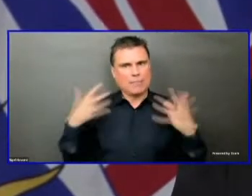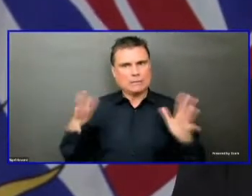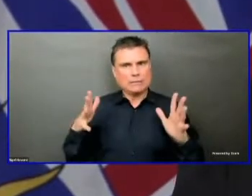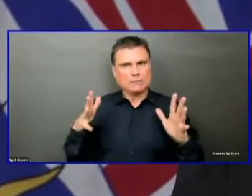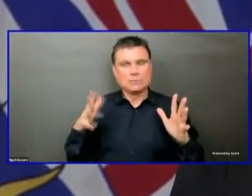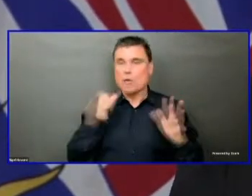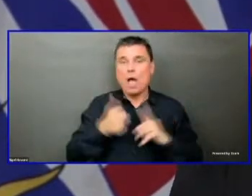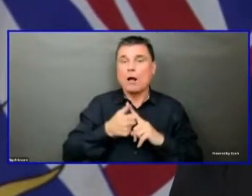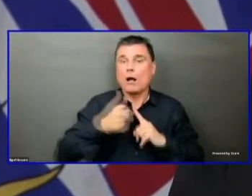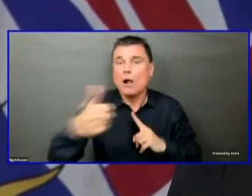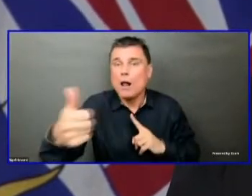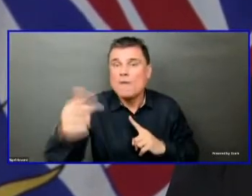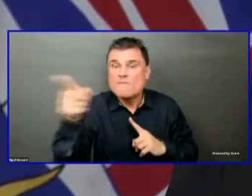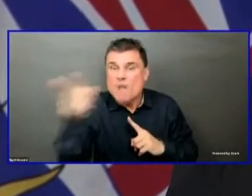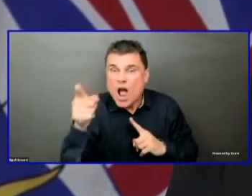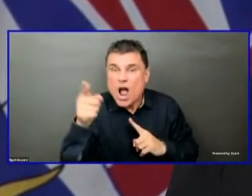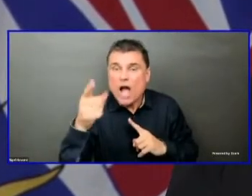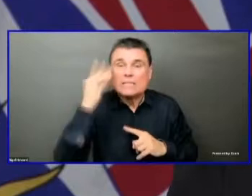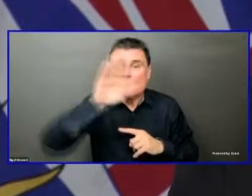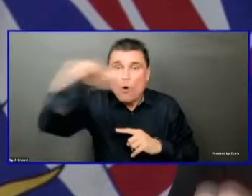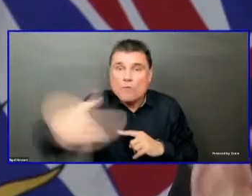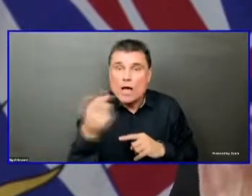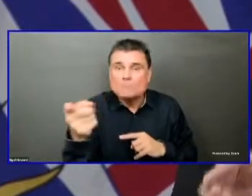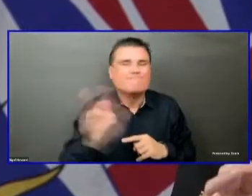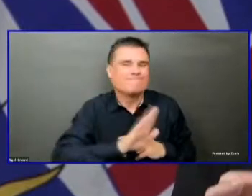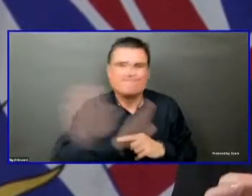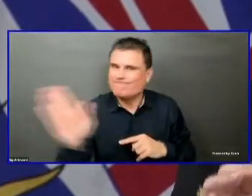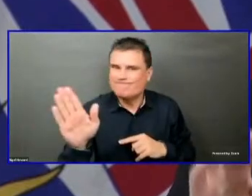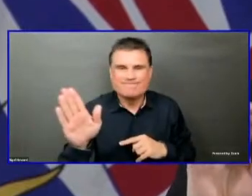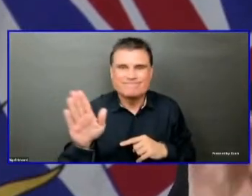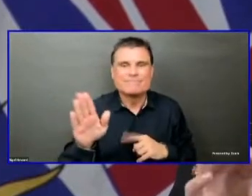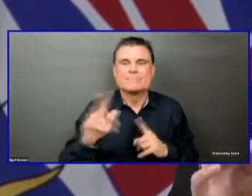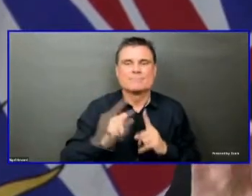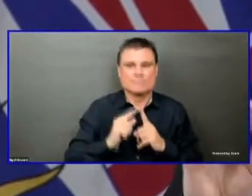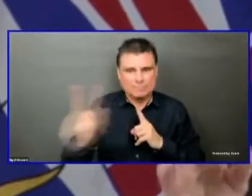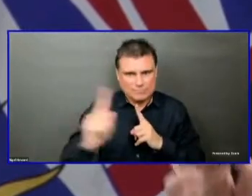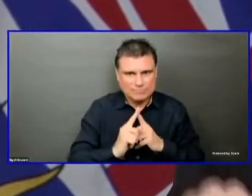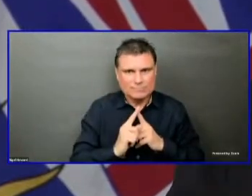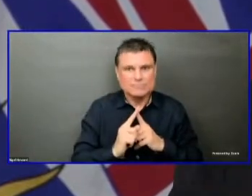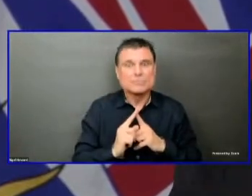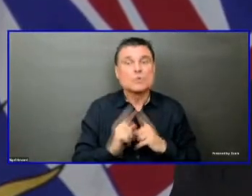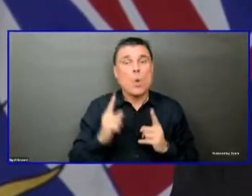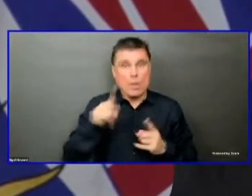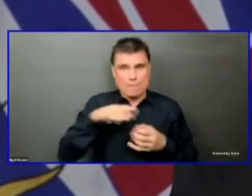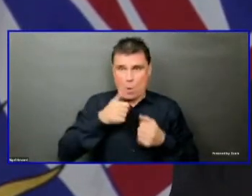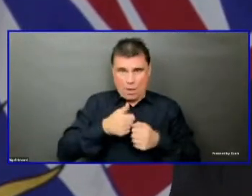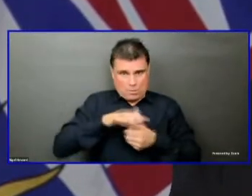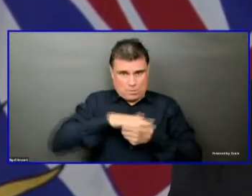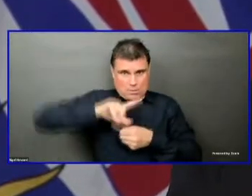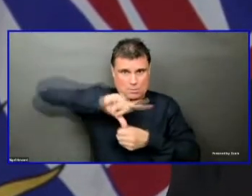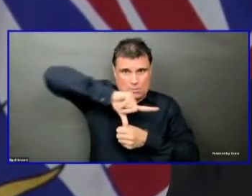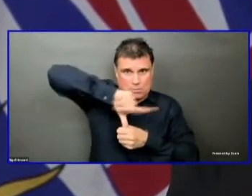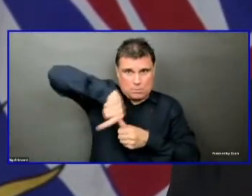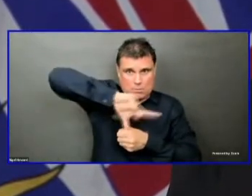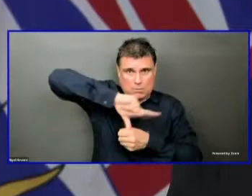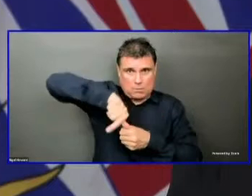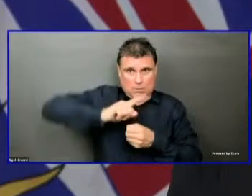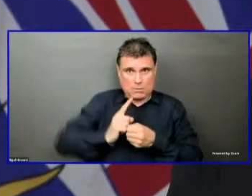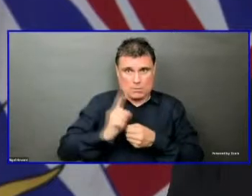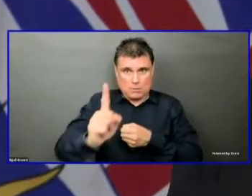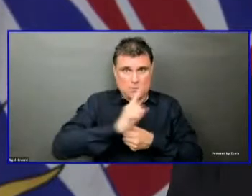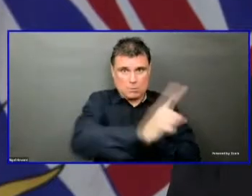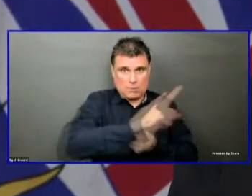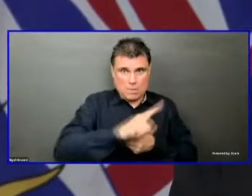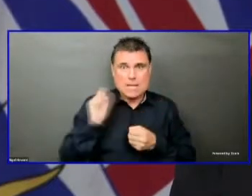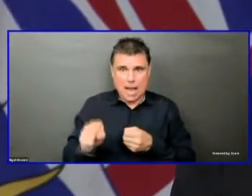up to Whistler, and that means they need to check ahead to make sure that there is space on the mountain. That's